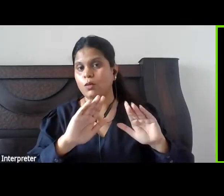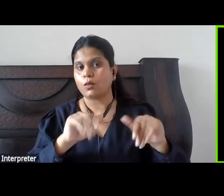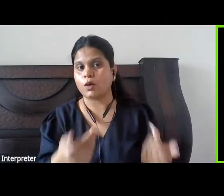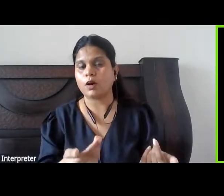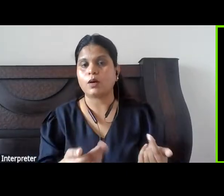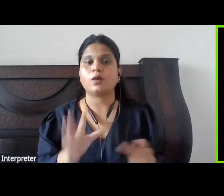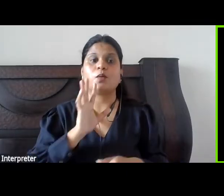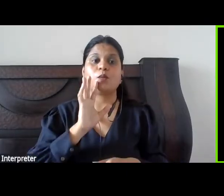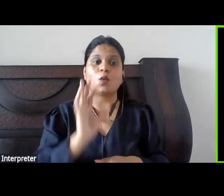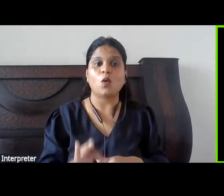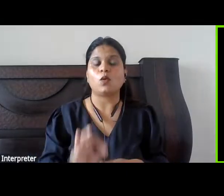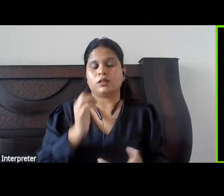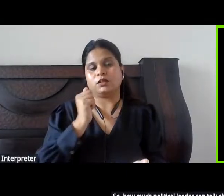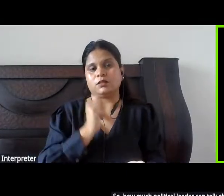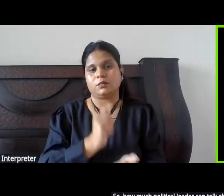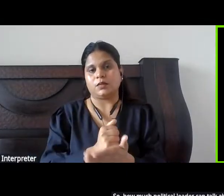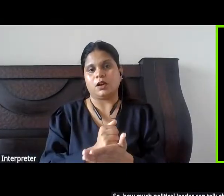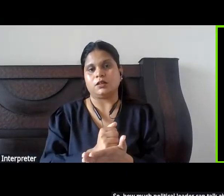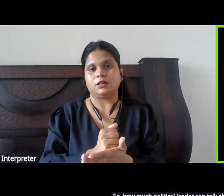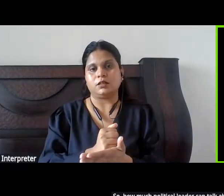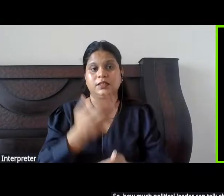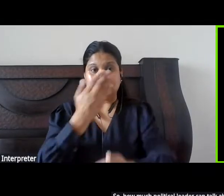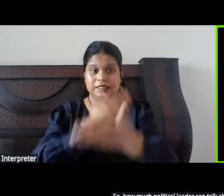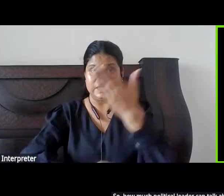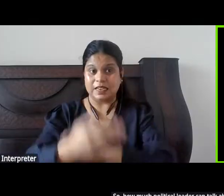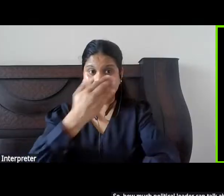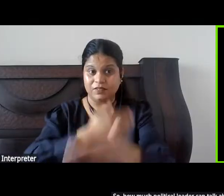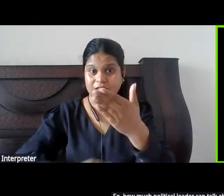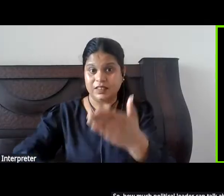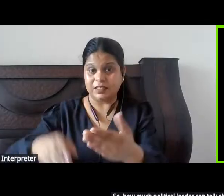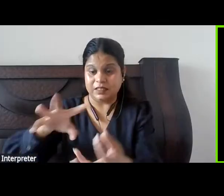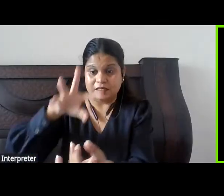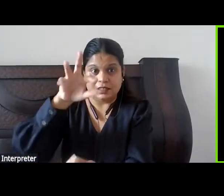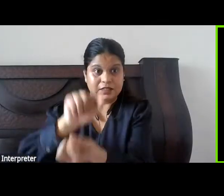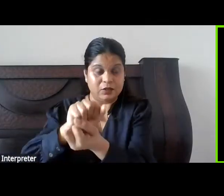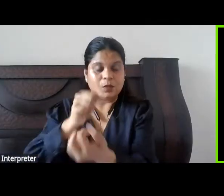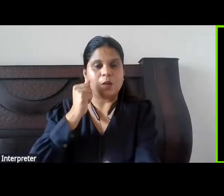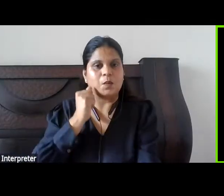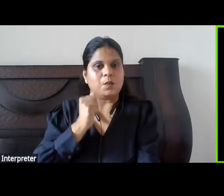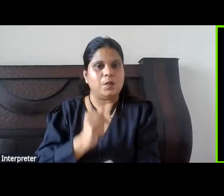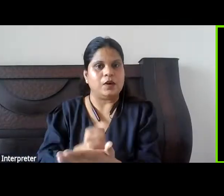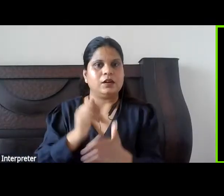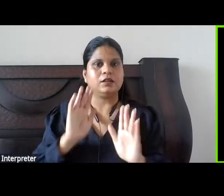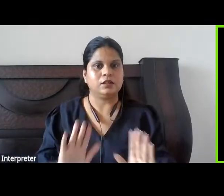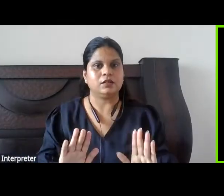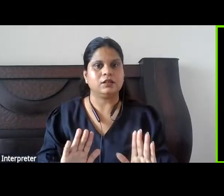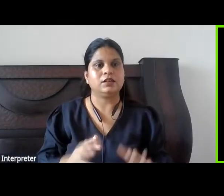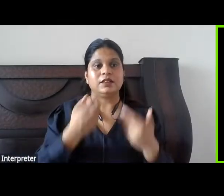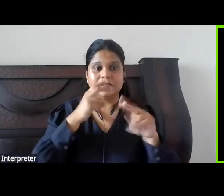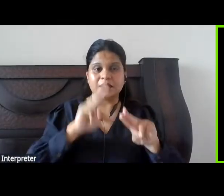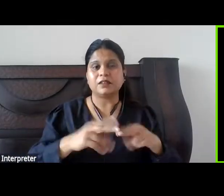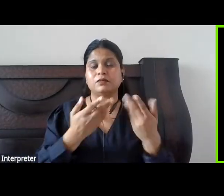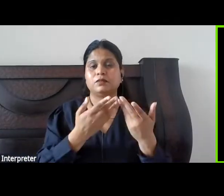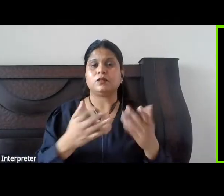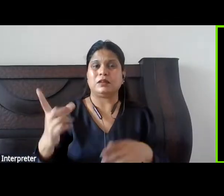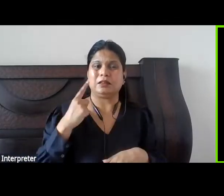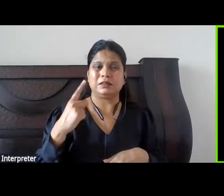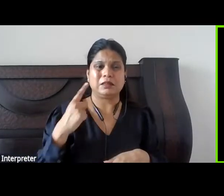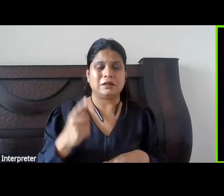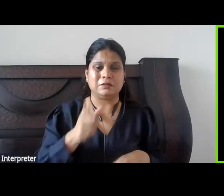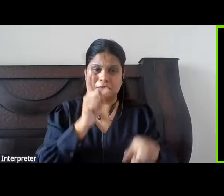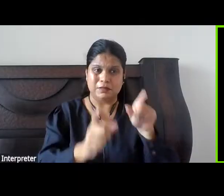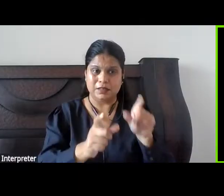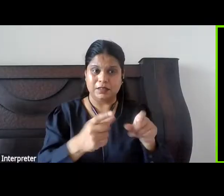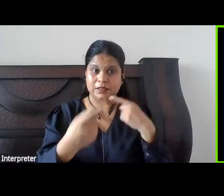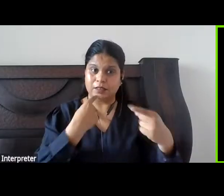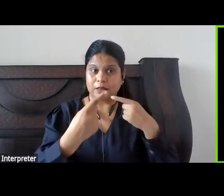of census for people with disabilities. If we can get some 2-3 leaders talk about it, and if leaders talk about